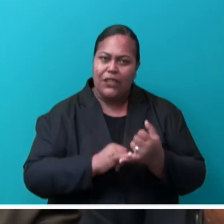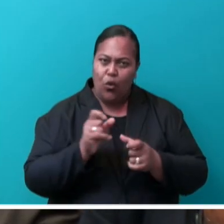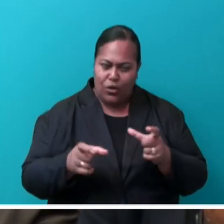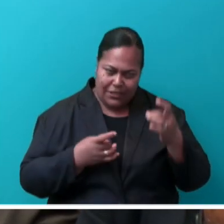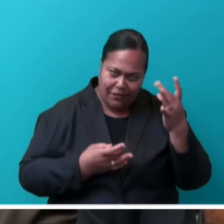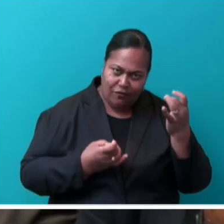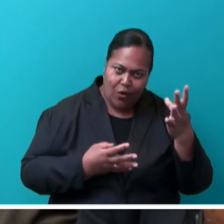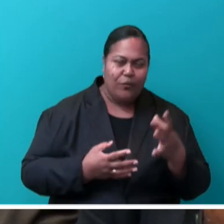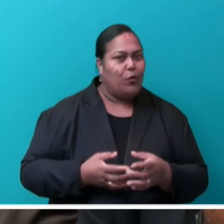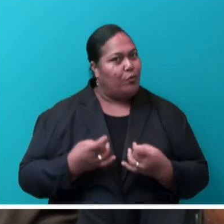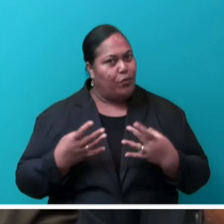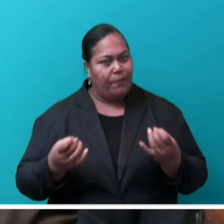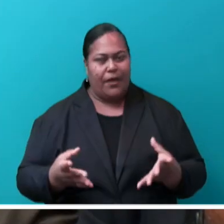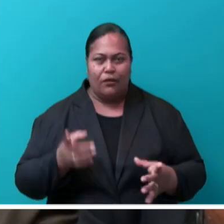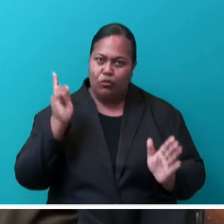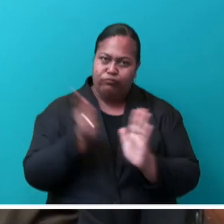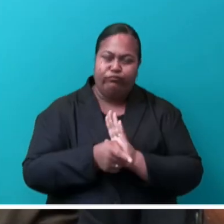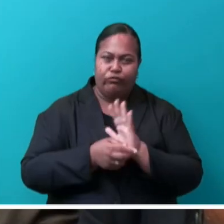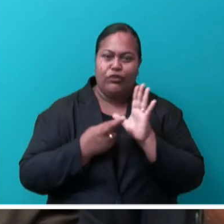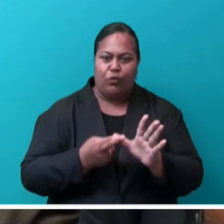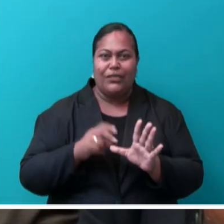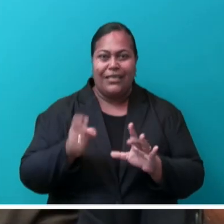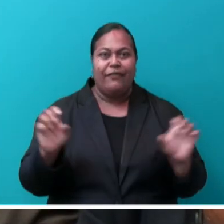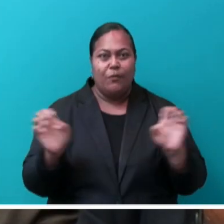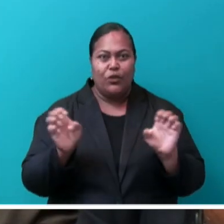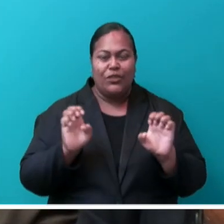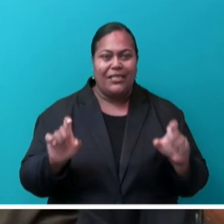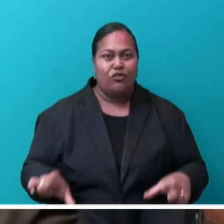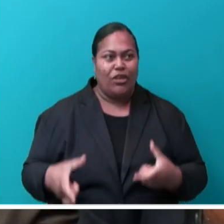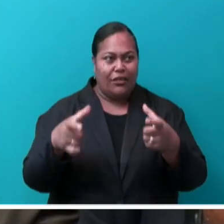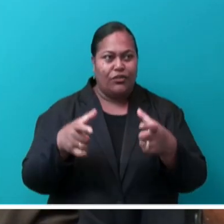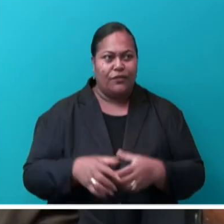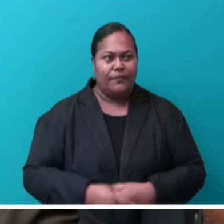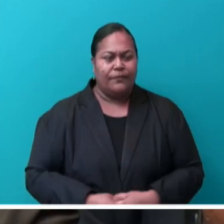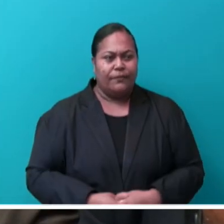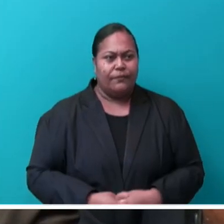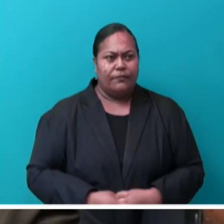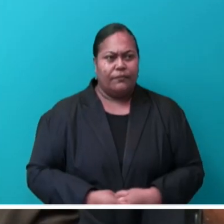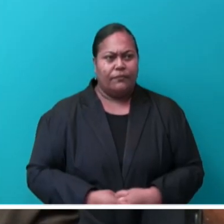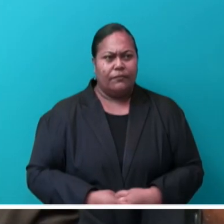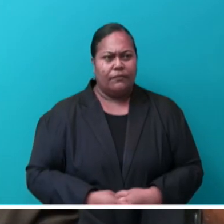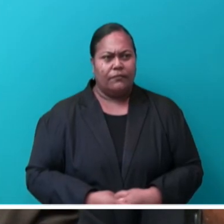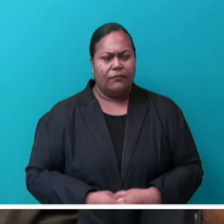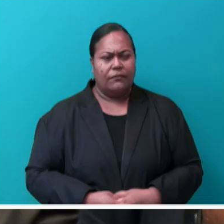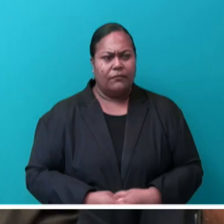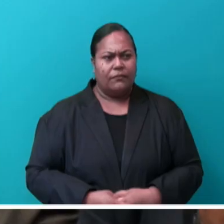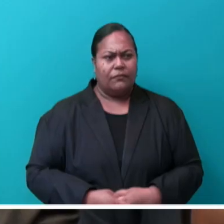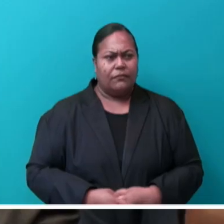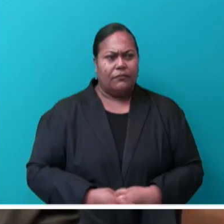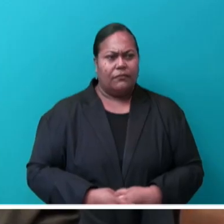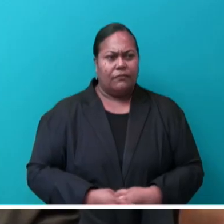swiftly to any emerging challenges. I would just like to also inform you, Honourable Speaker, that the